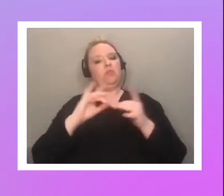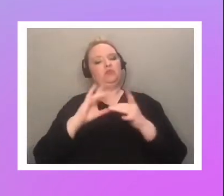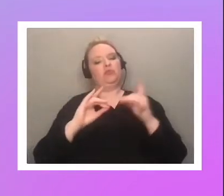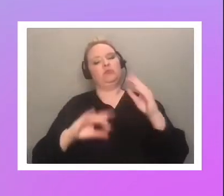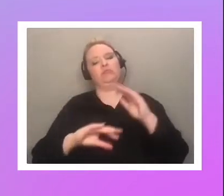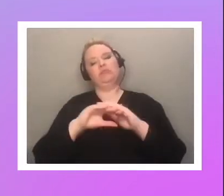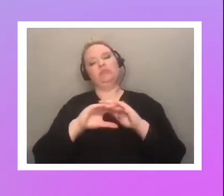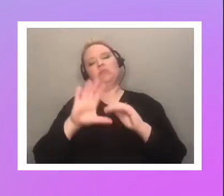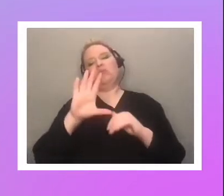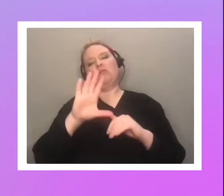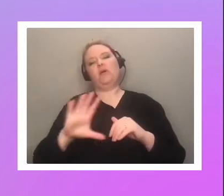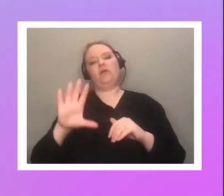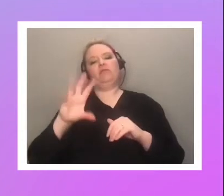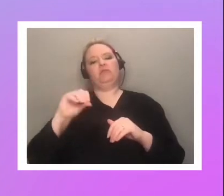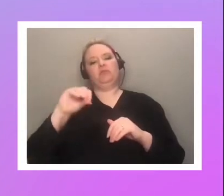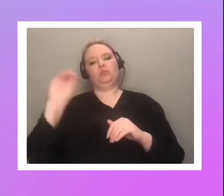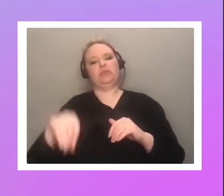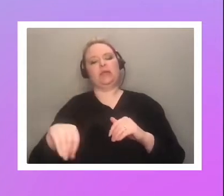50%.